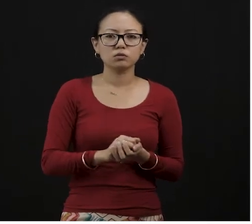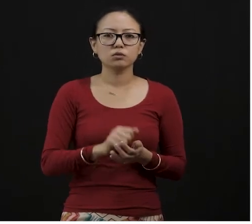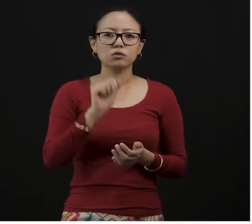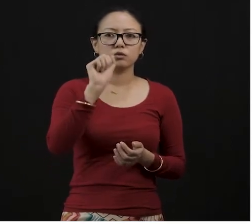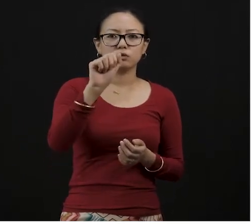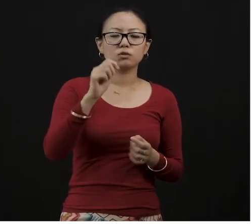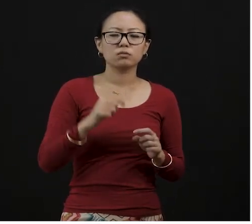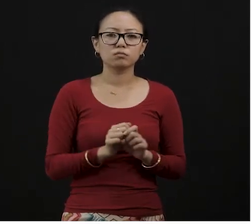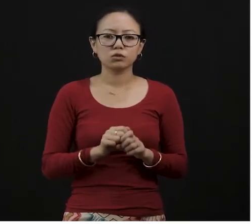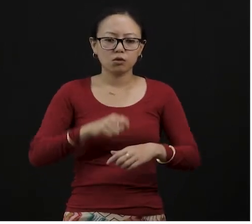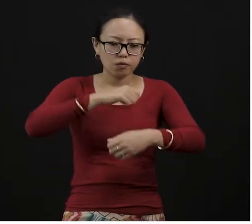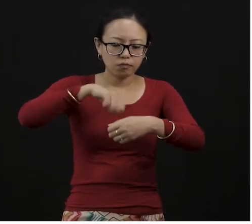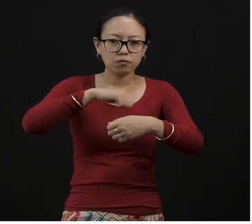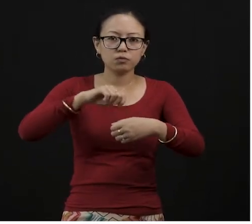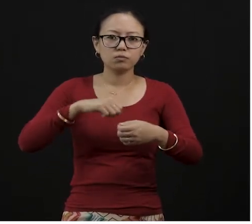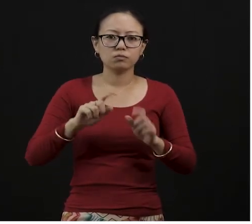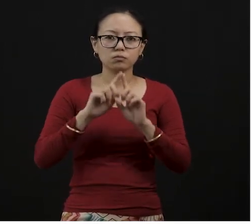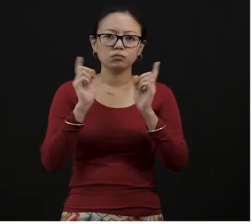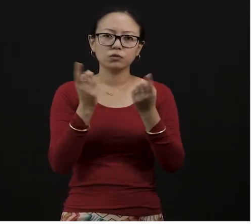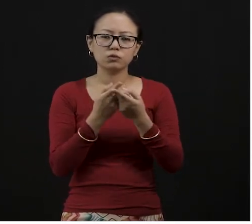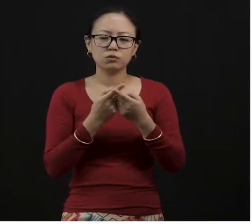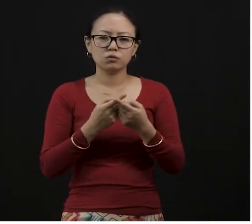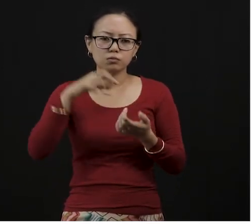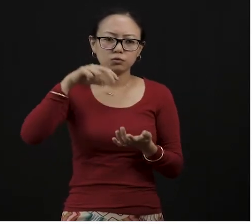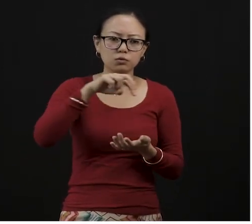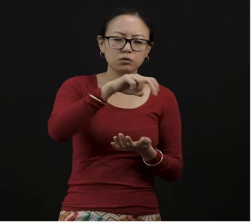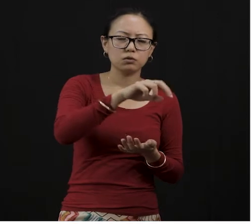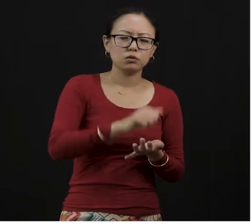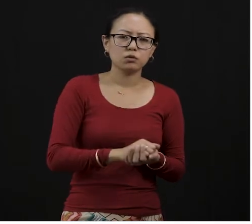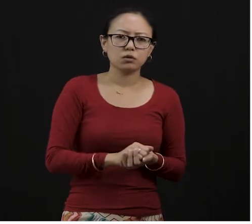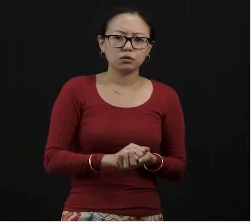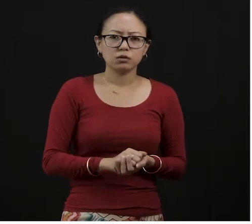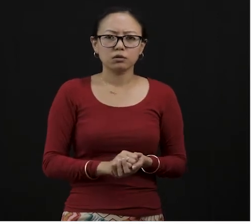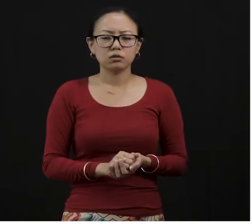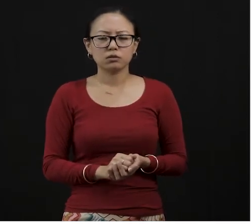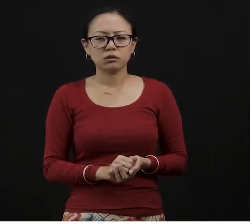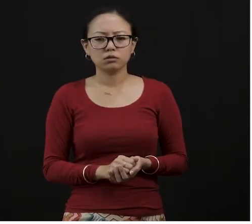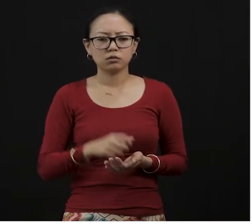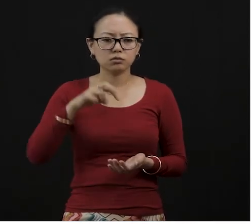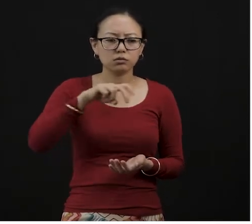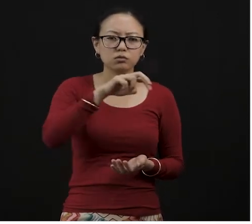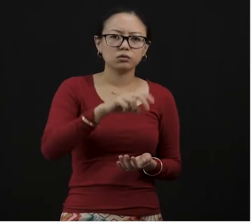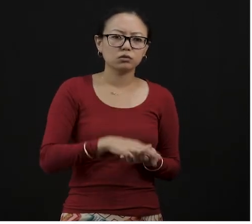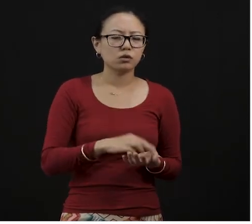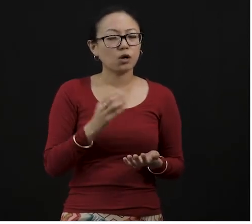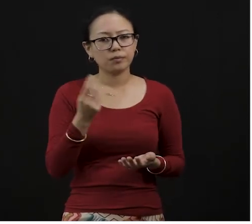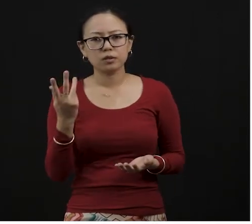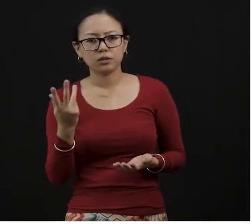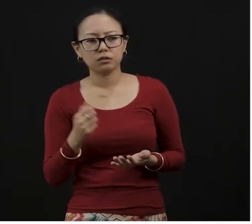ask your dad to do the same, will it be same? No, because you have a different size, right? You have a different